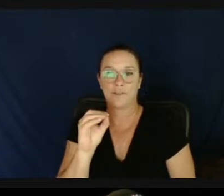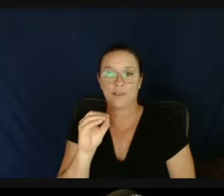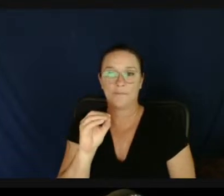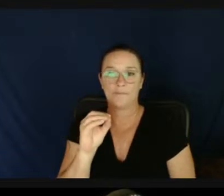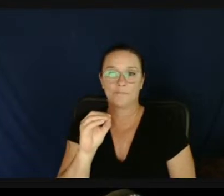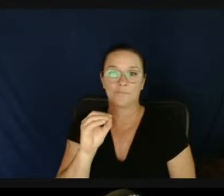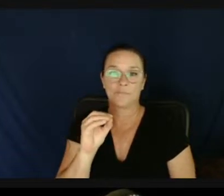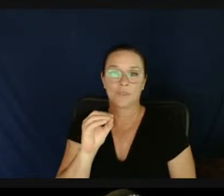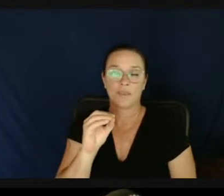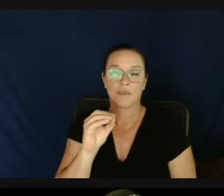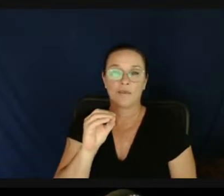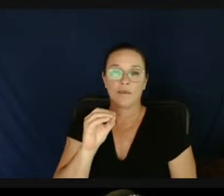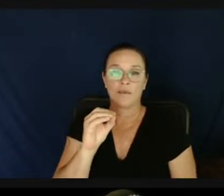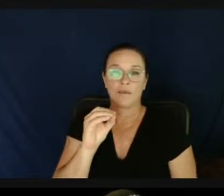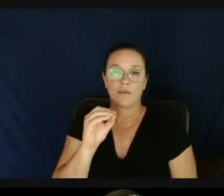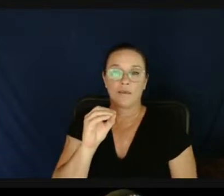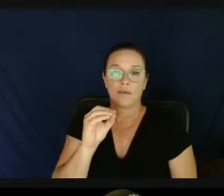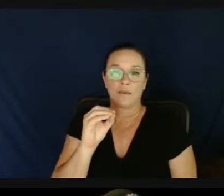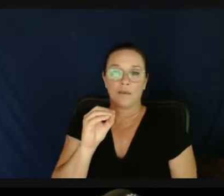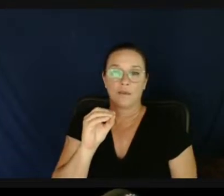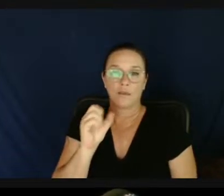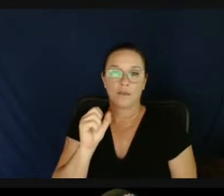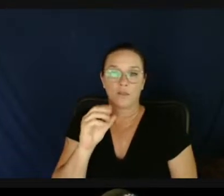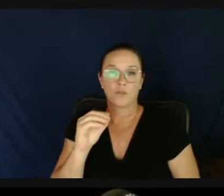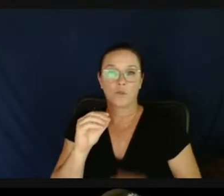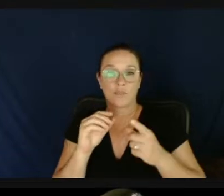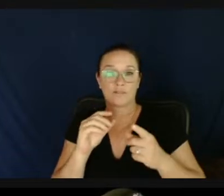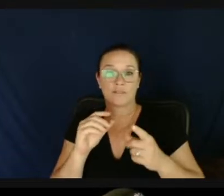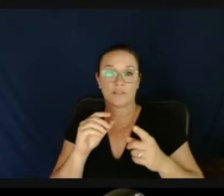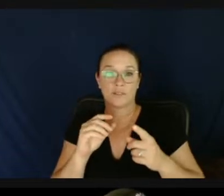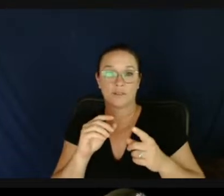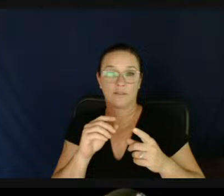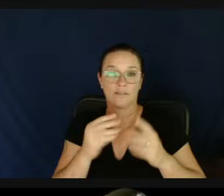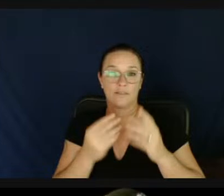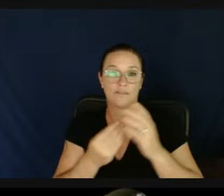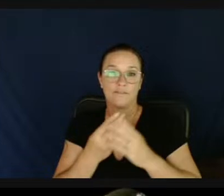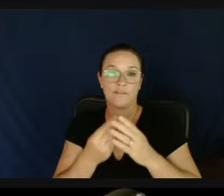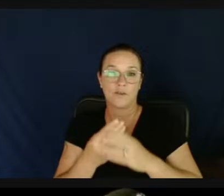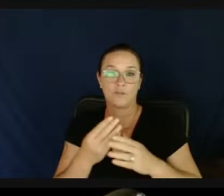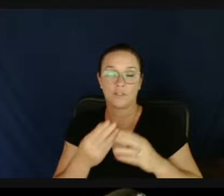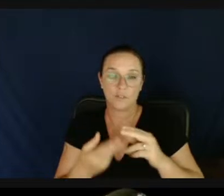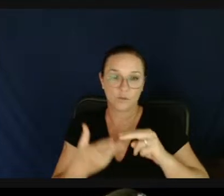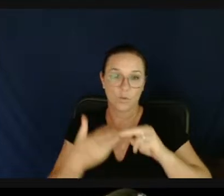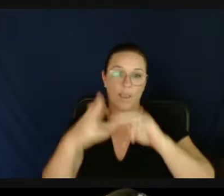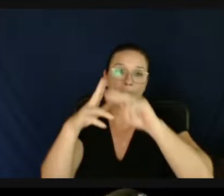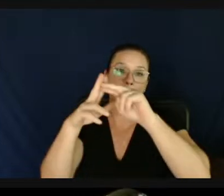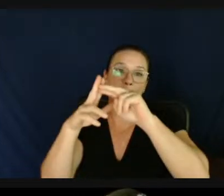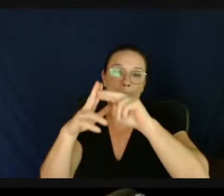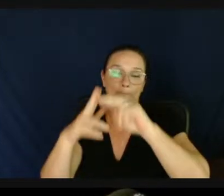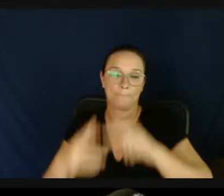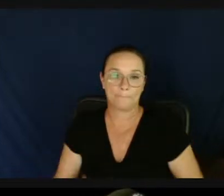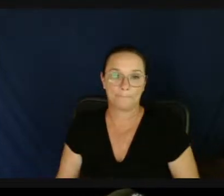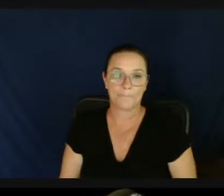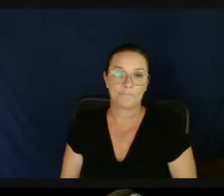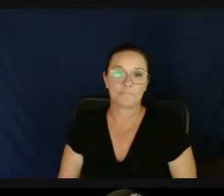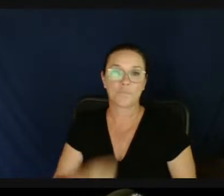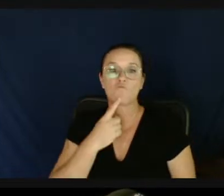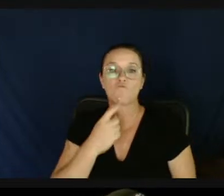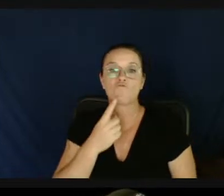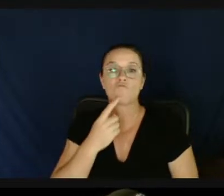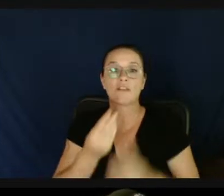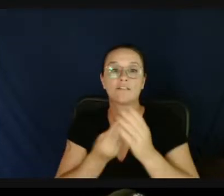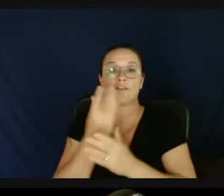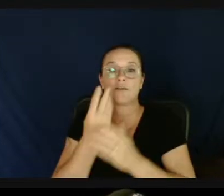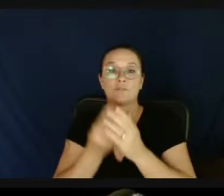height so it actually is getting higher upwards, which normally they plot it the other way here. So in red is a fountain height